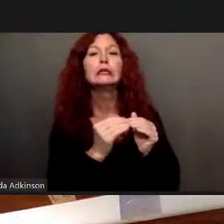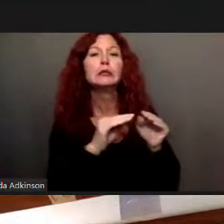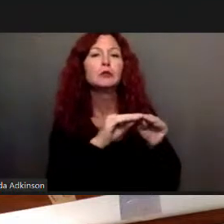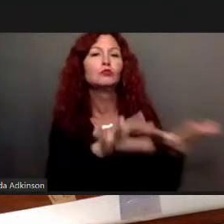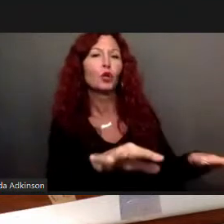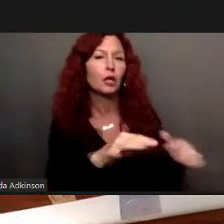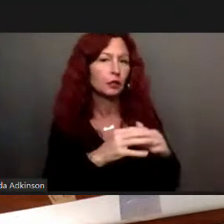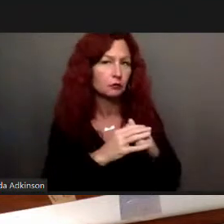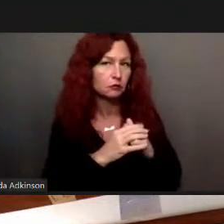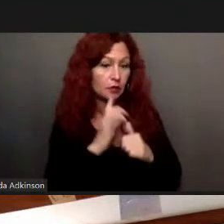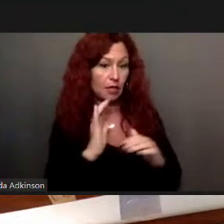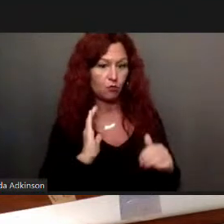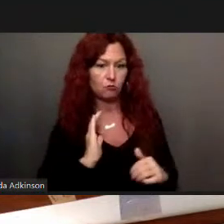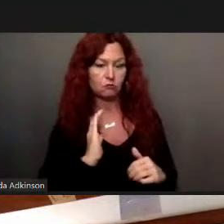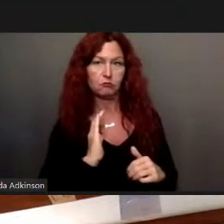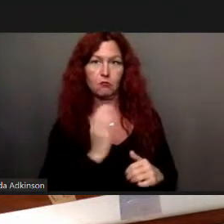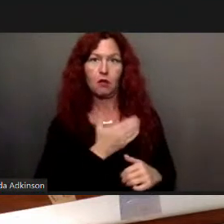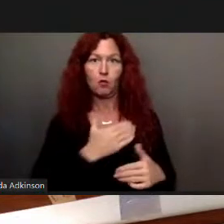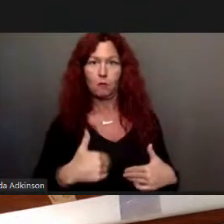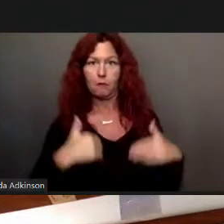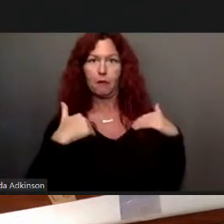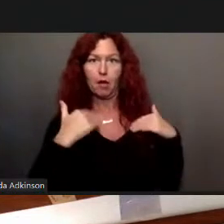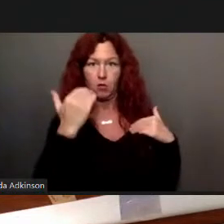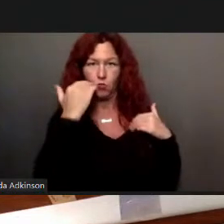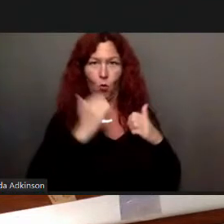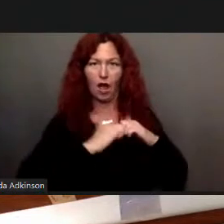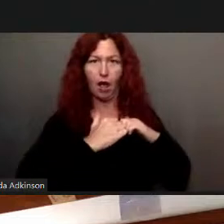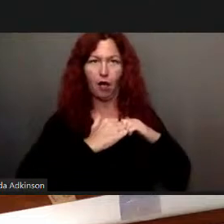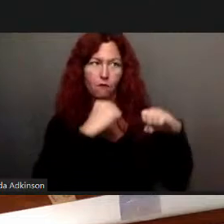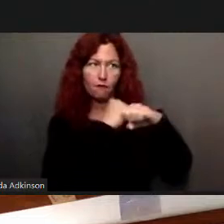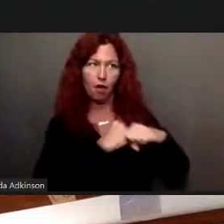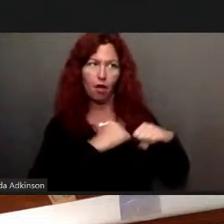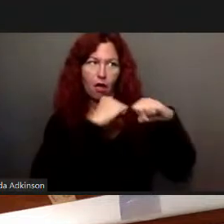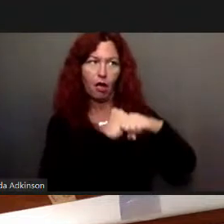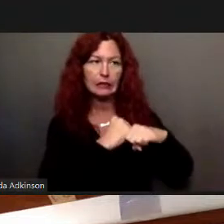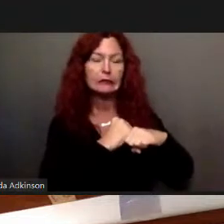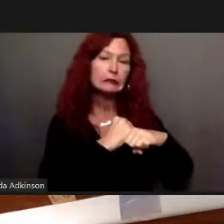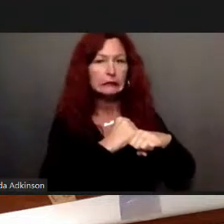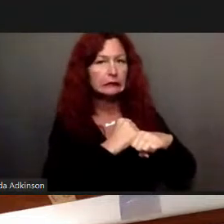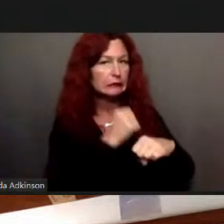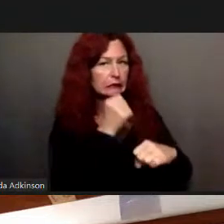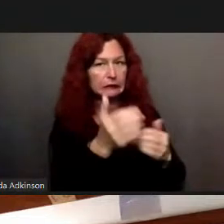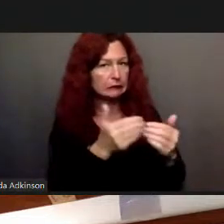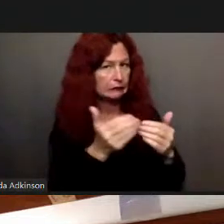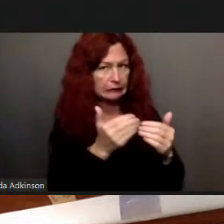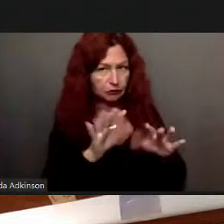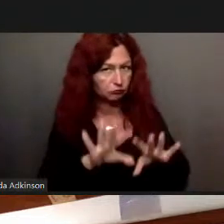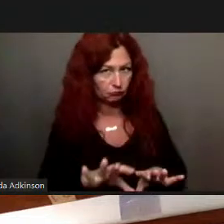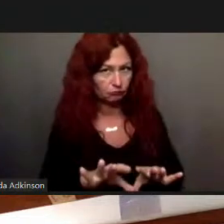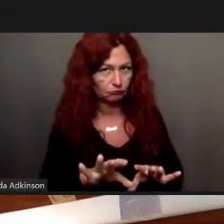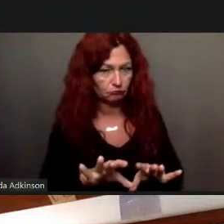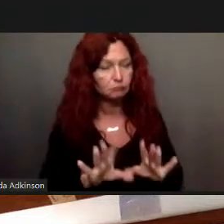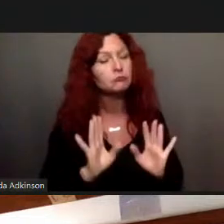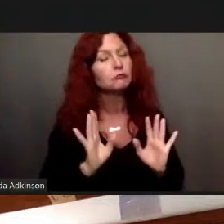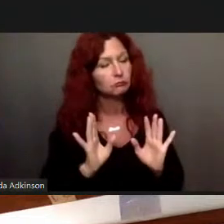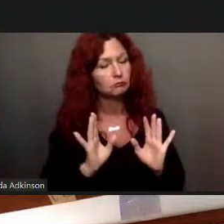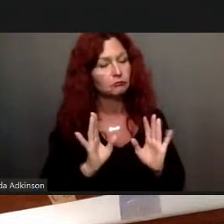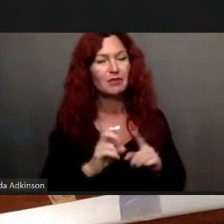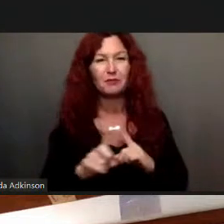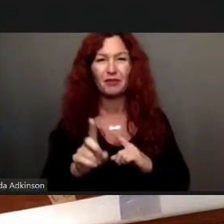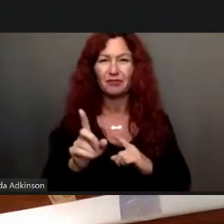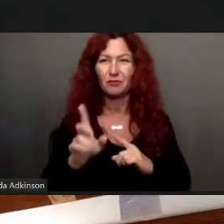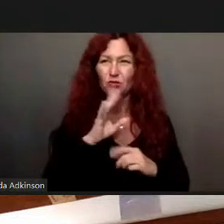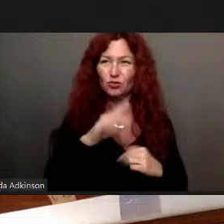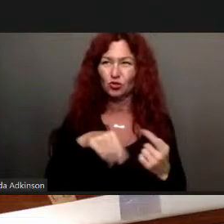good antibodies, which is not good news. I think what people are talking about is they're reflecting that we're doing a